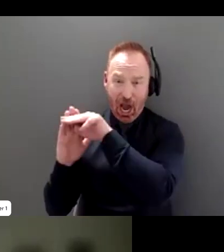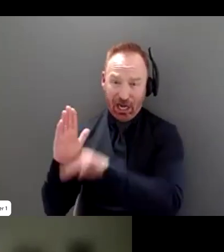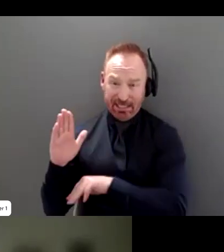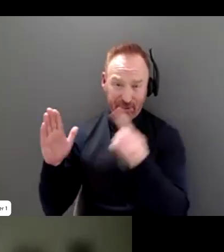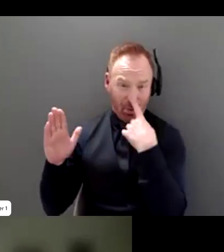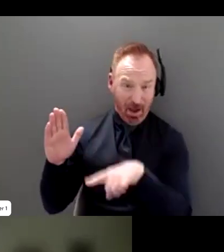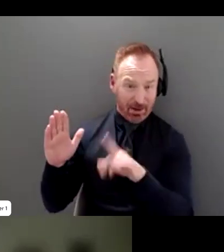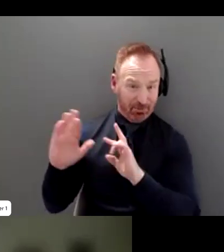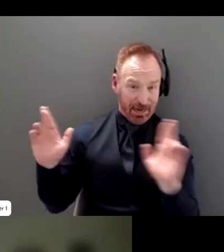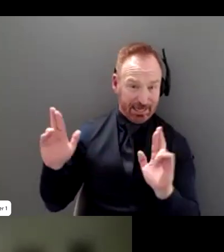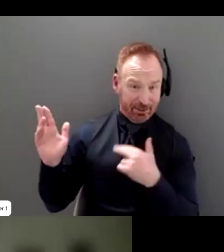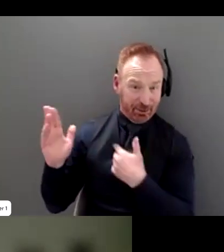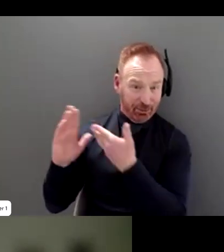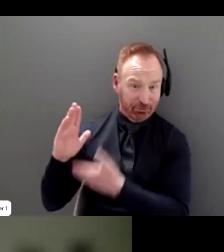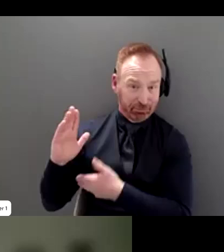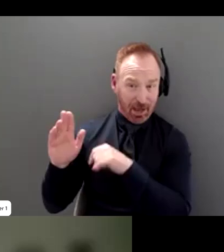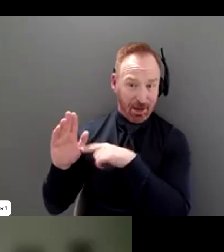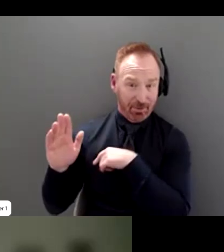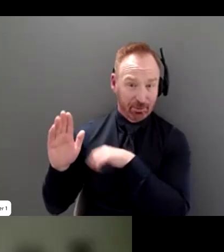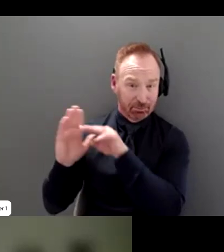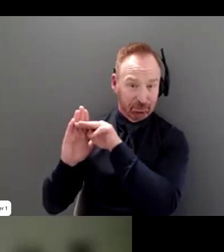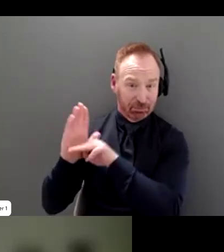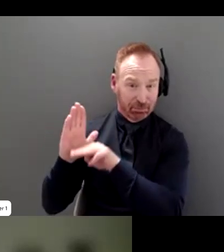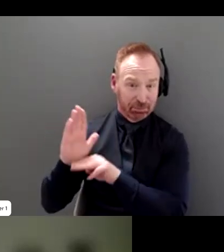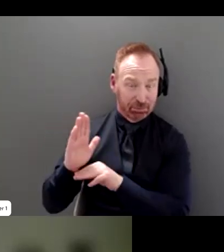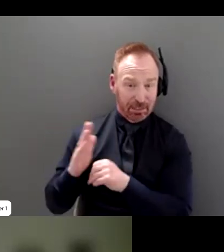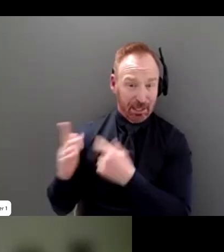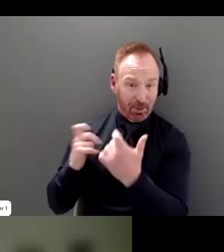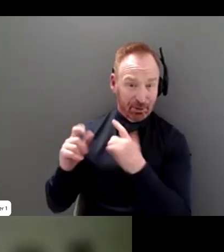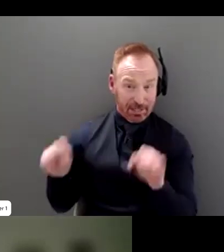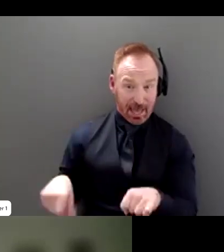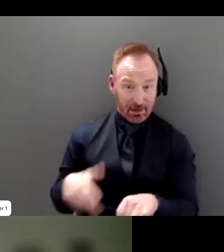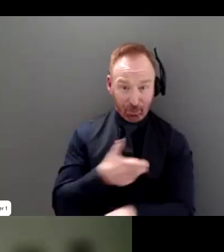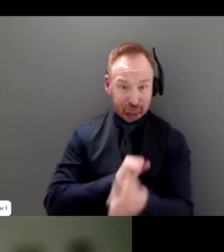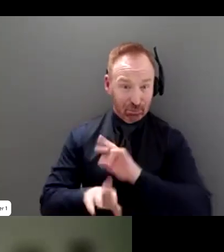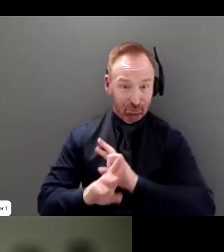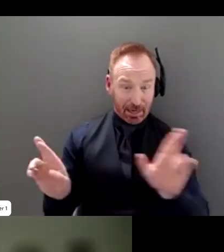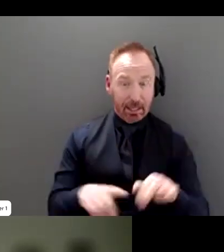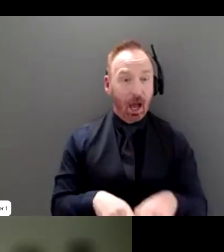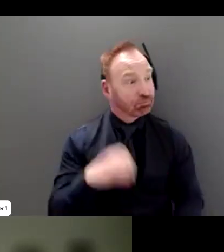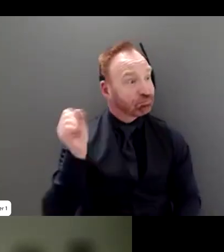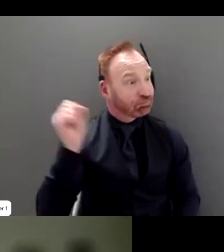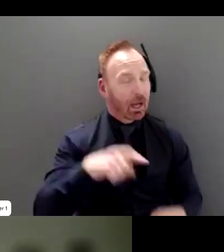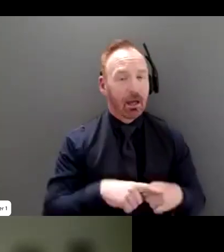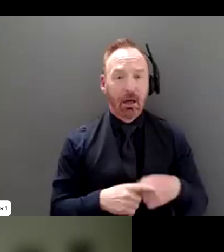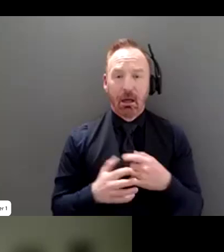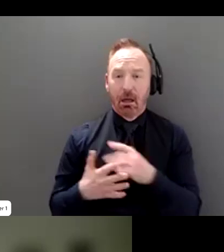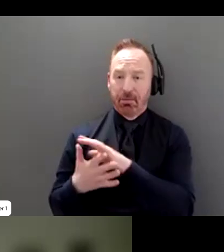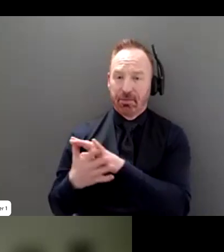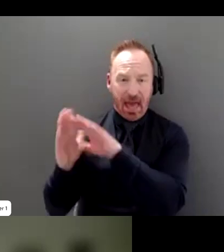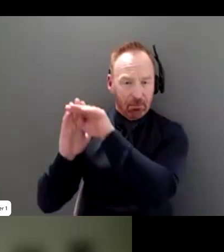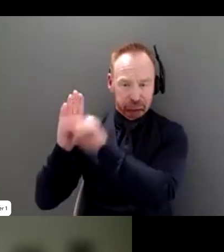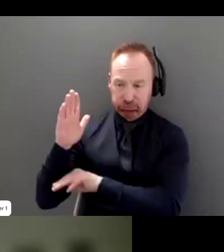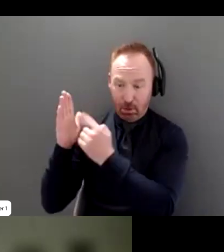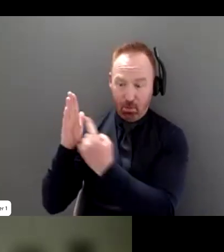Yep. Okay. Yes, definitely. So there was one that I thought was really interesting because, as you said, you mentioned